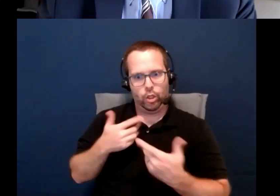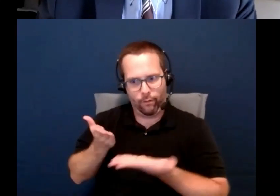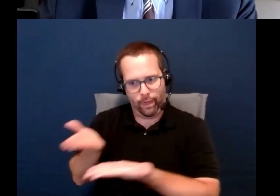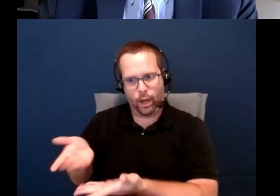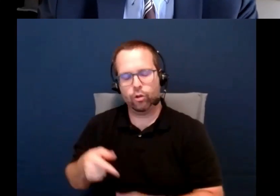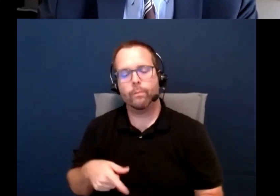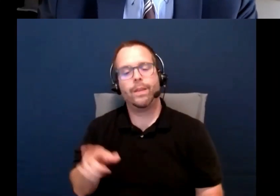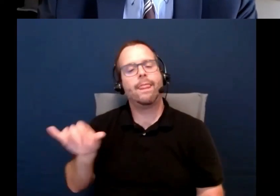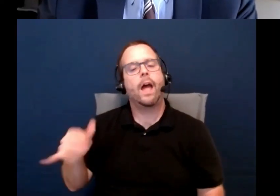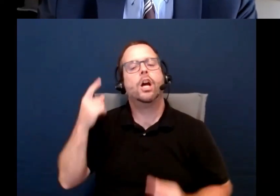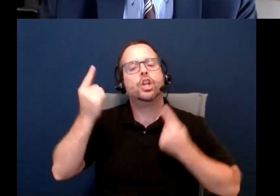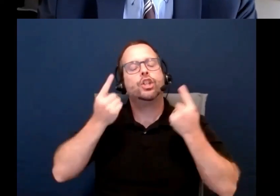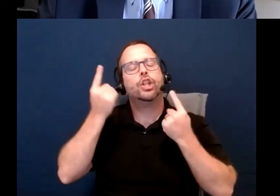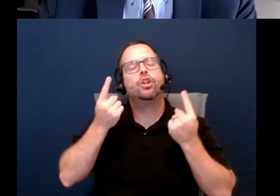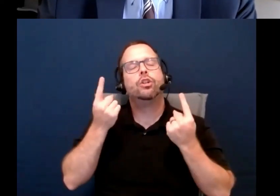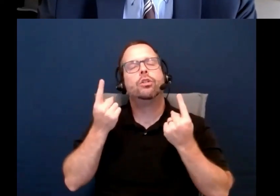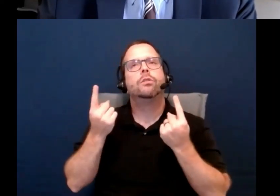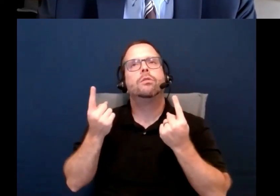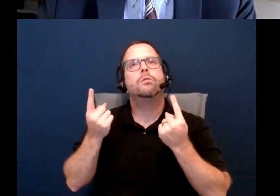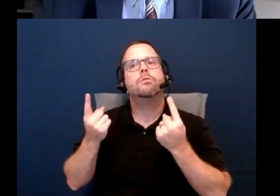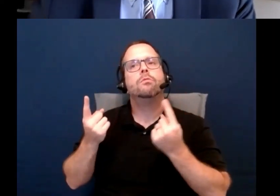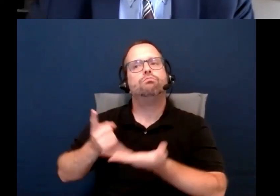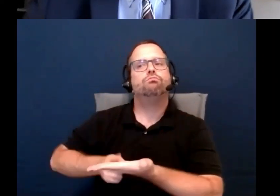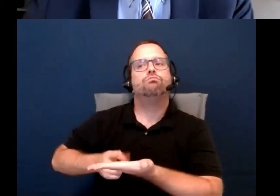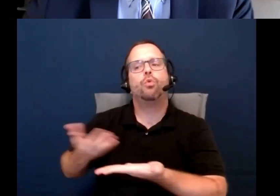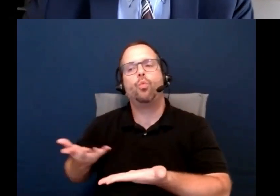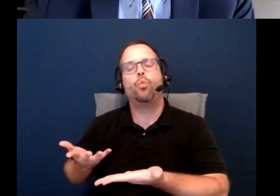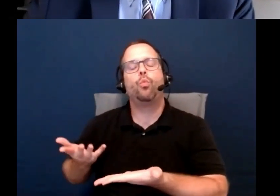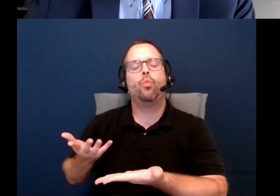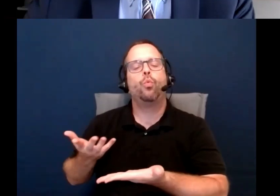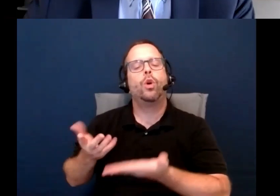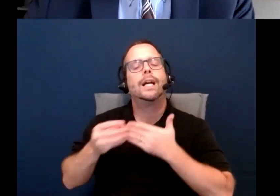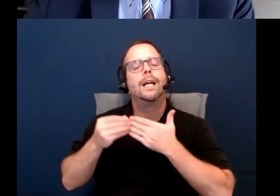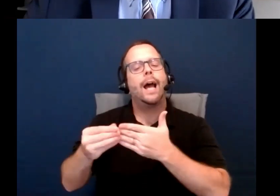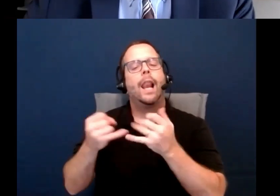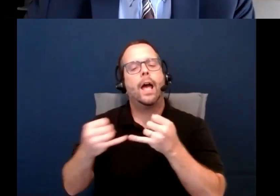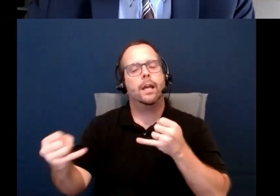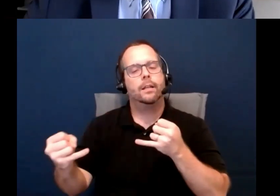be guidelines for